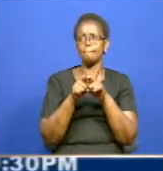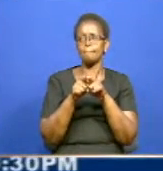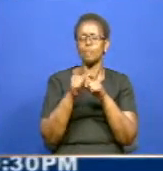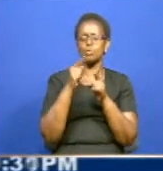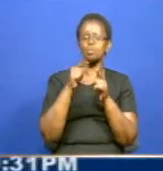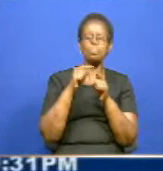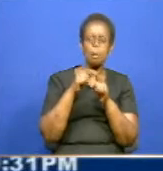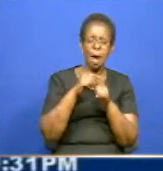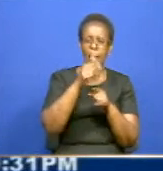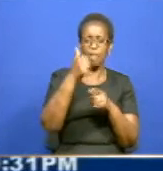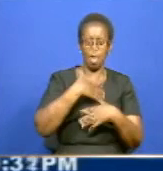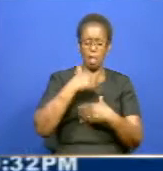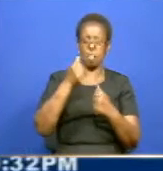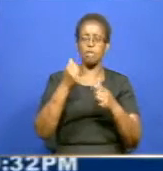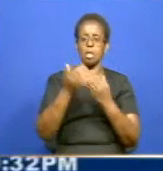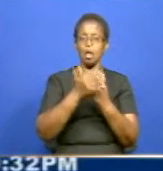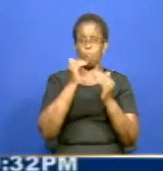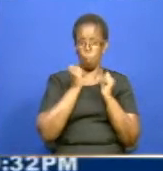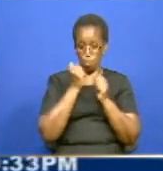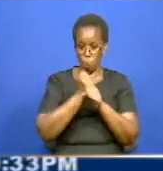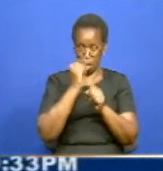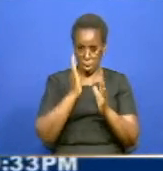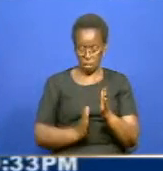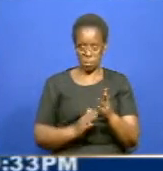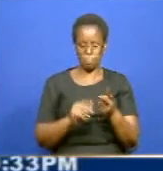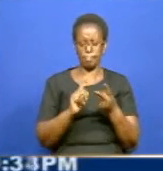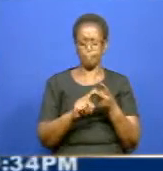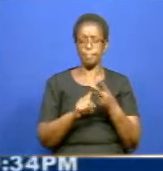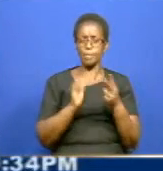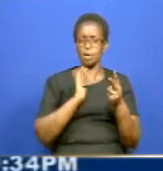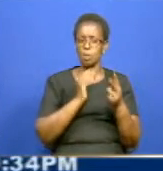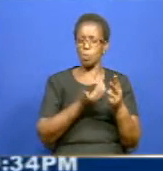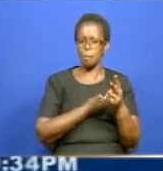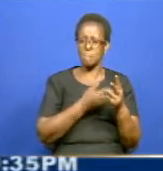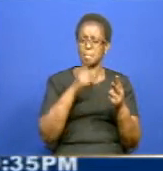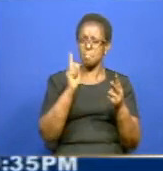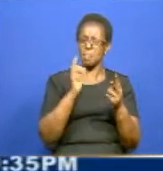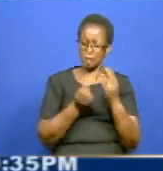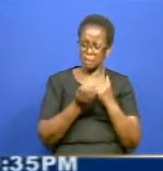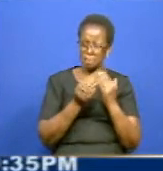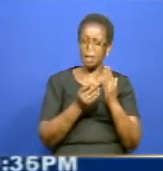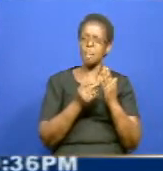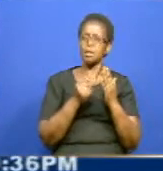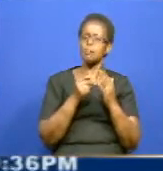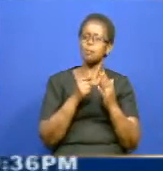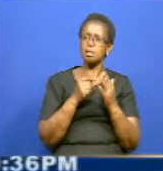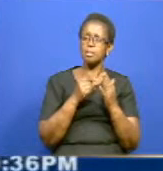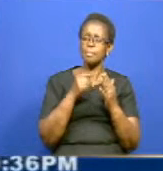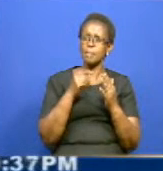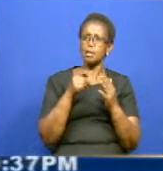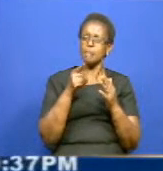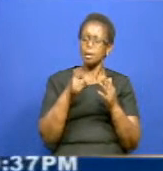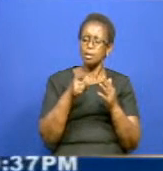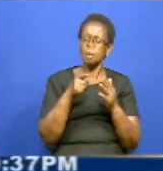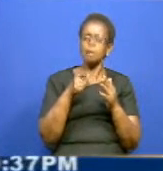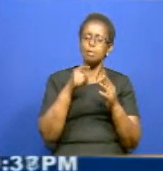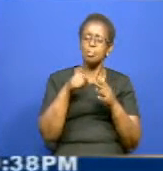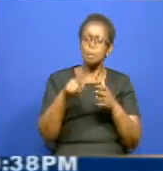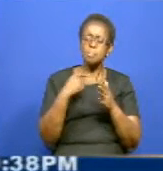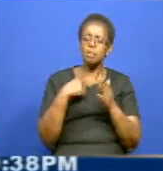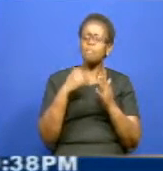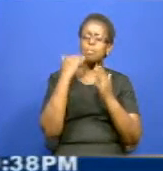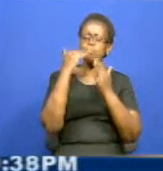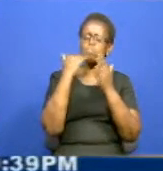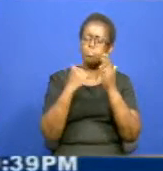healthcare workers. And secondly, the committee should outline the measures, if any, put in place to ensure that